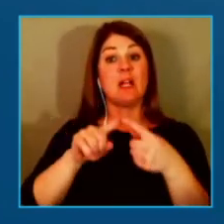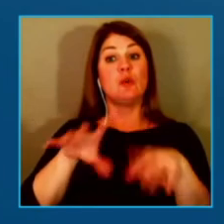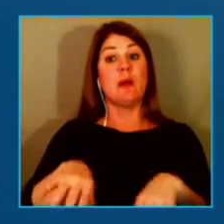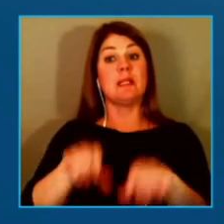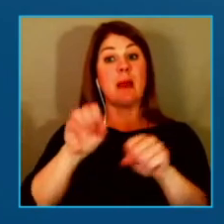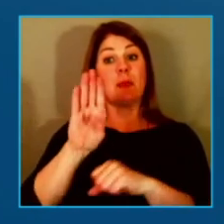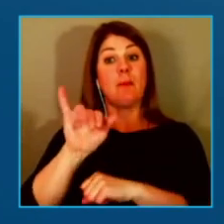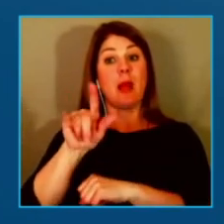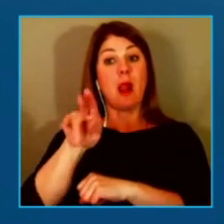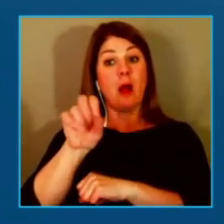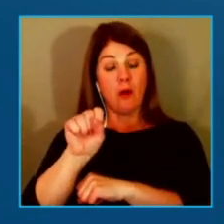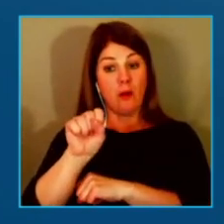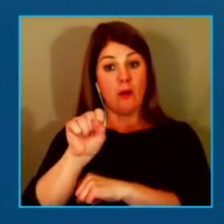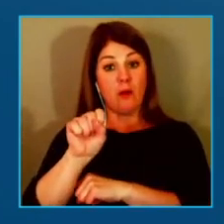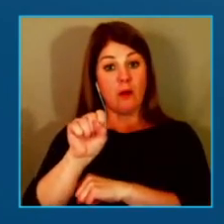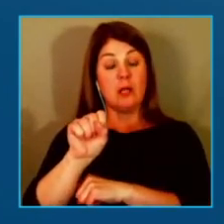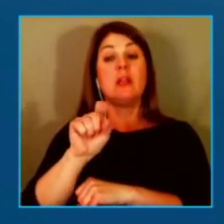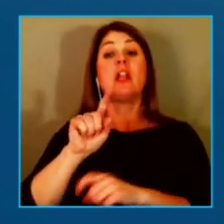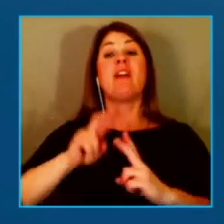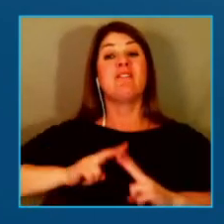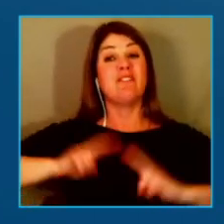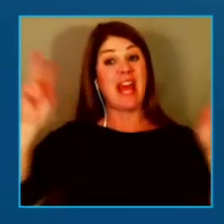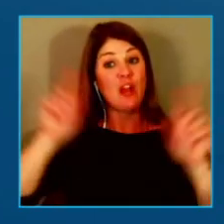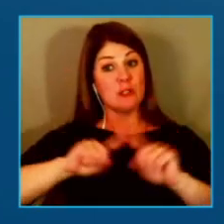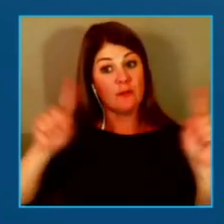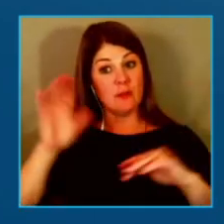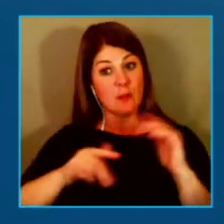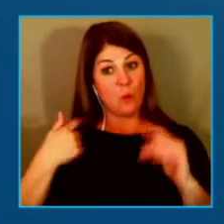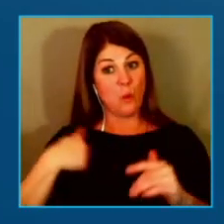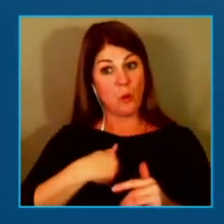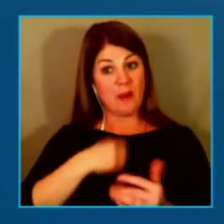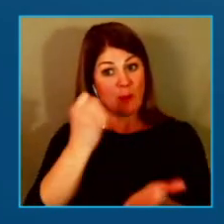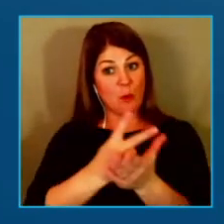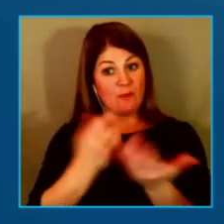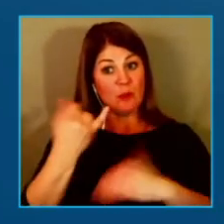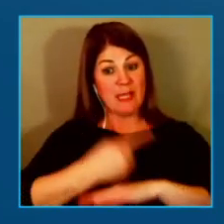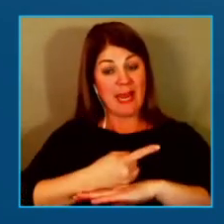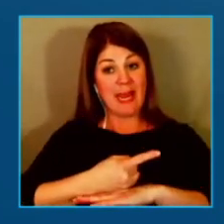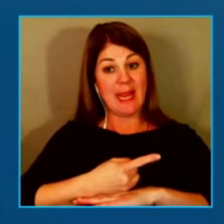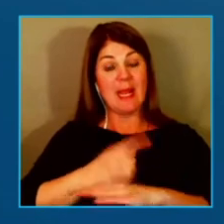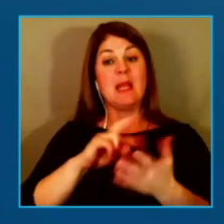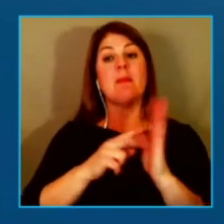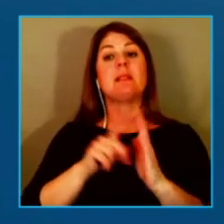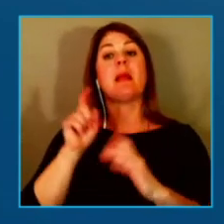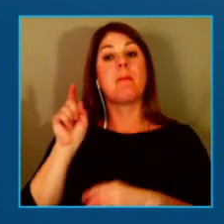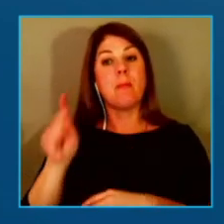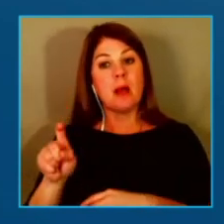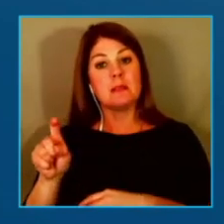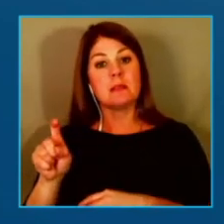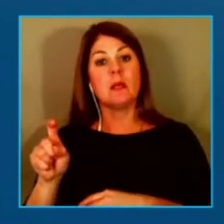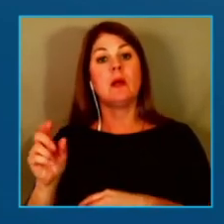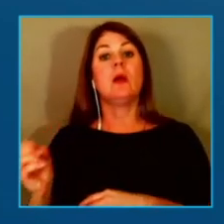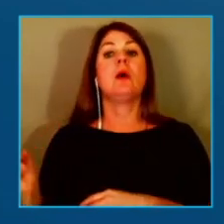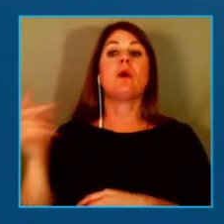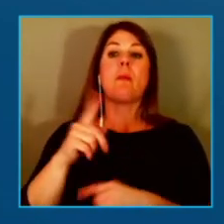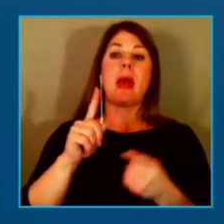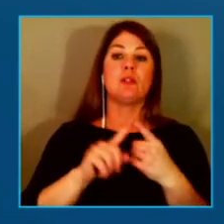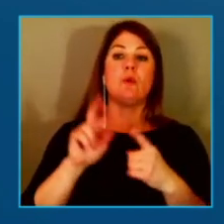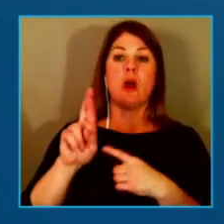are substantially different from what we have approved today, they must return to the RBC